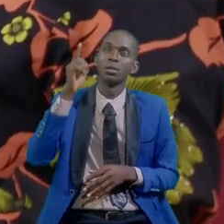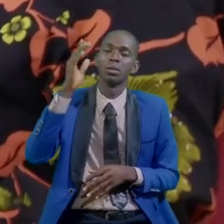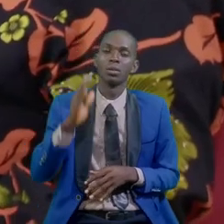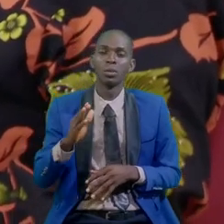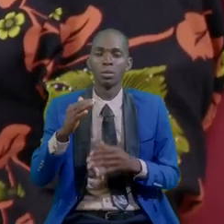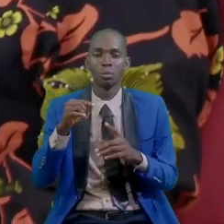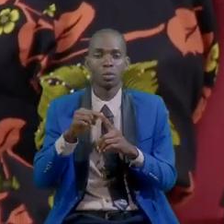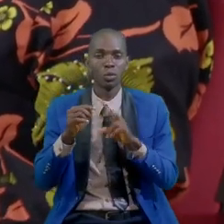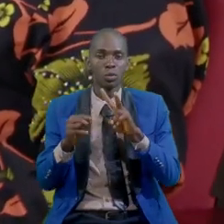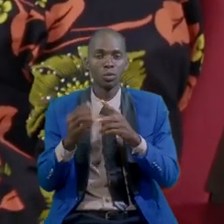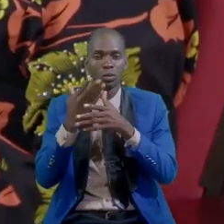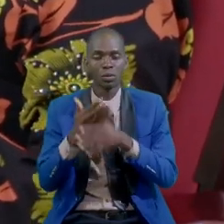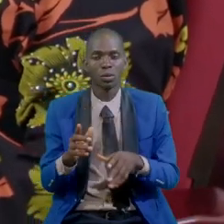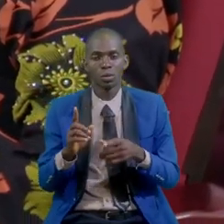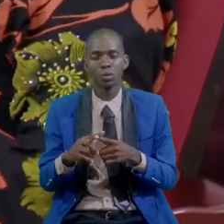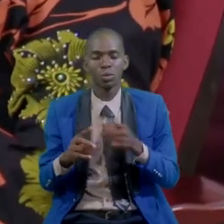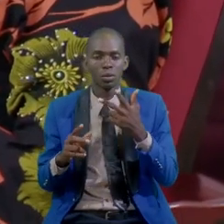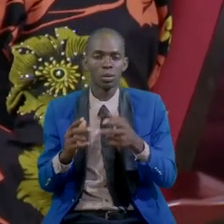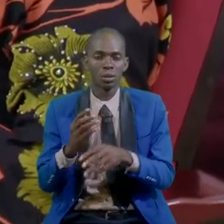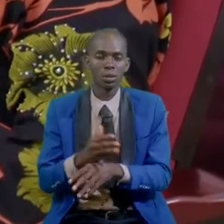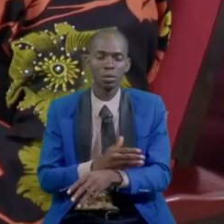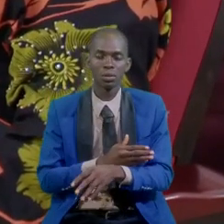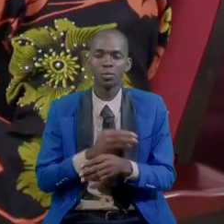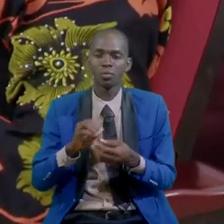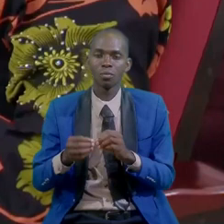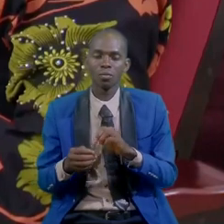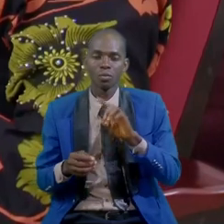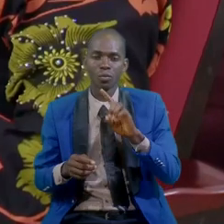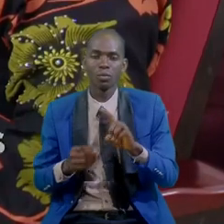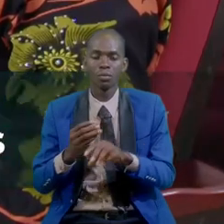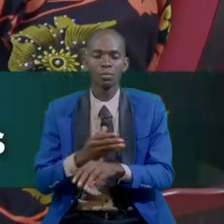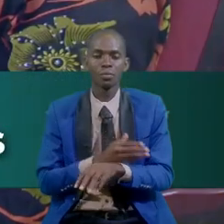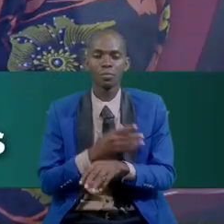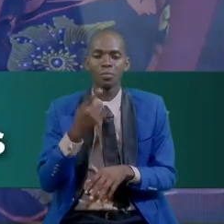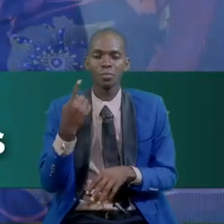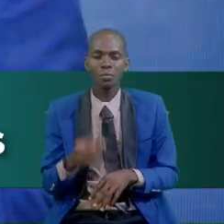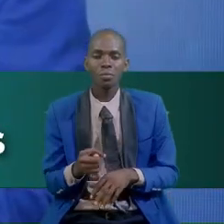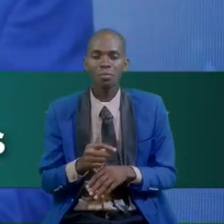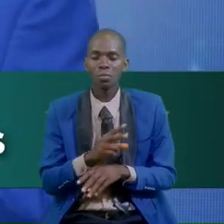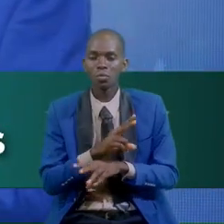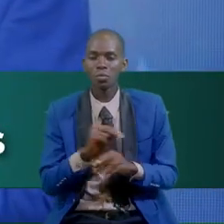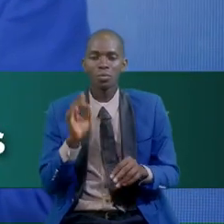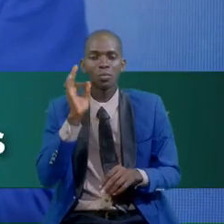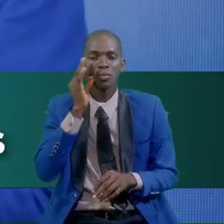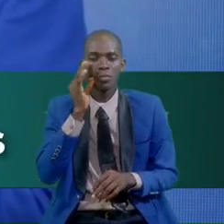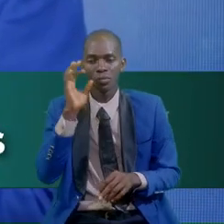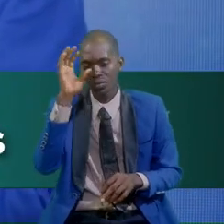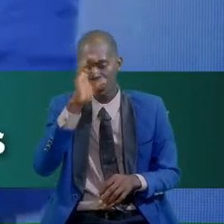one is the fruitless search of vain